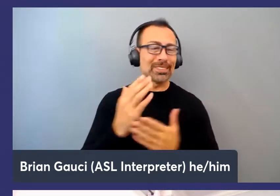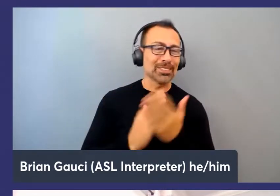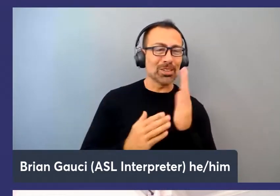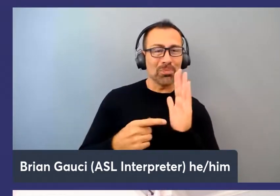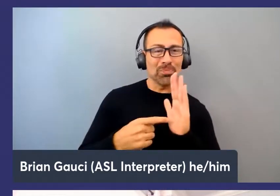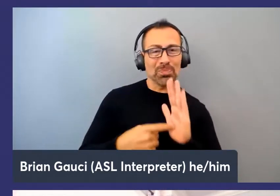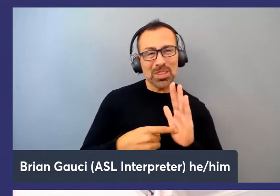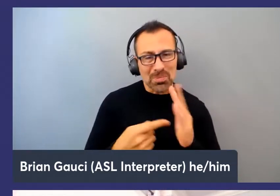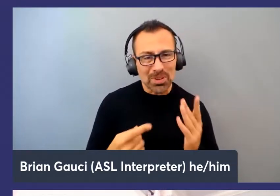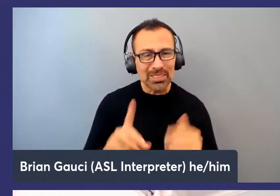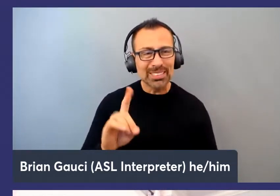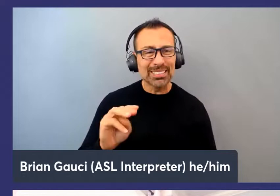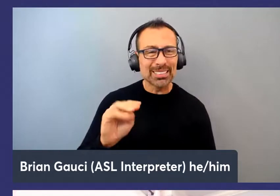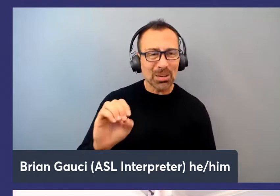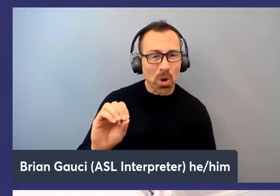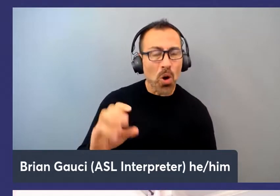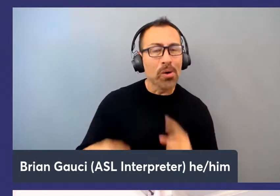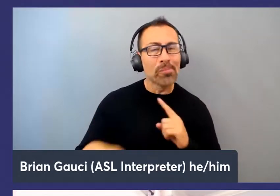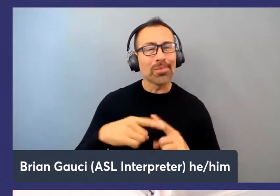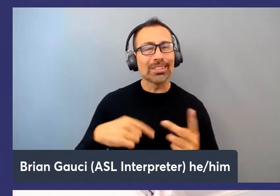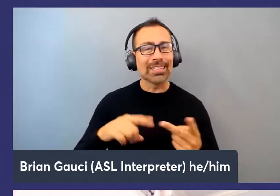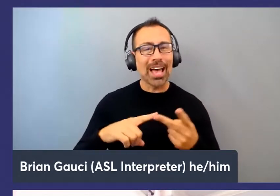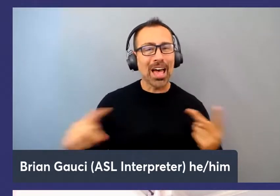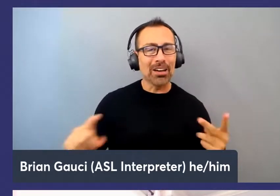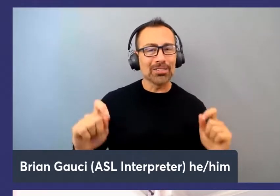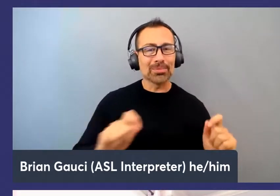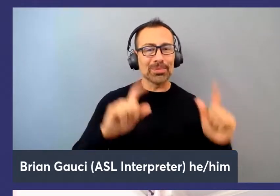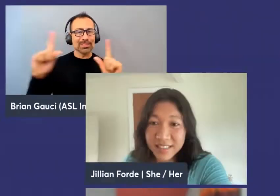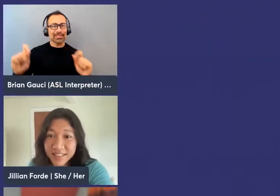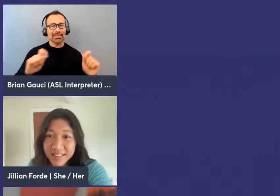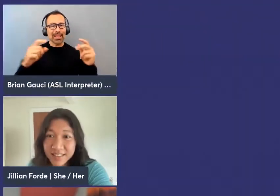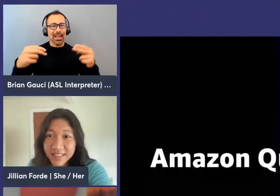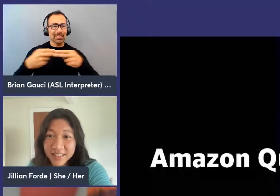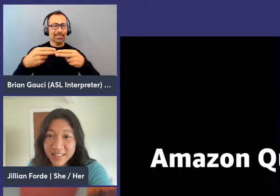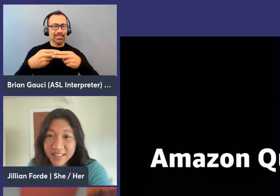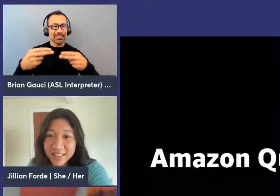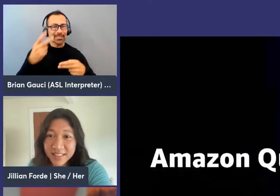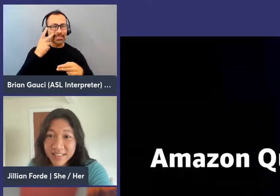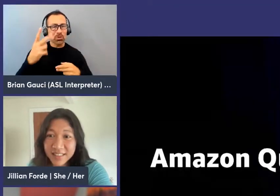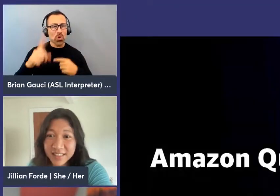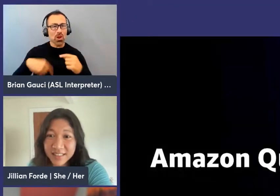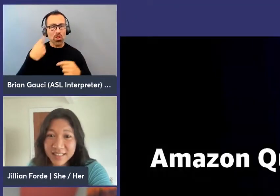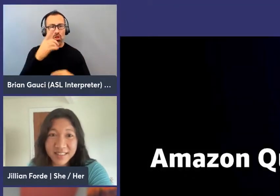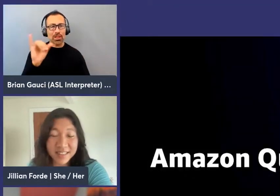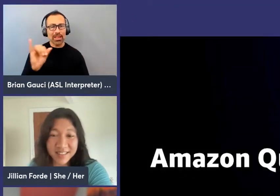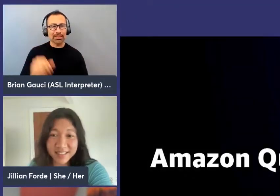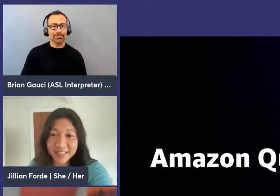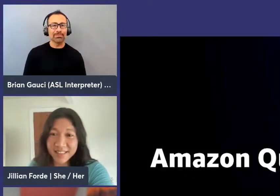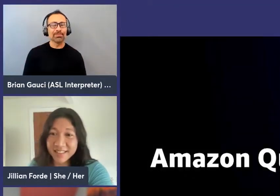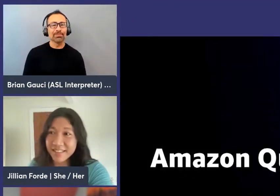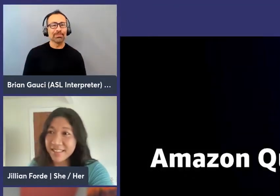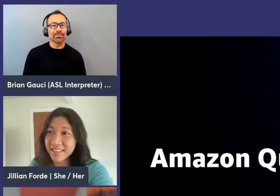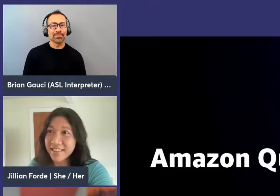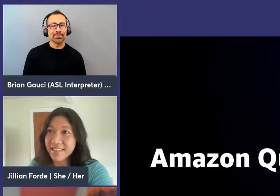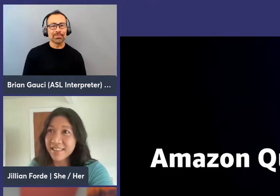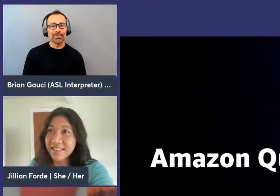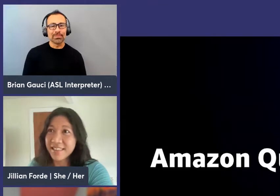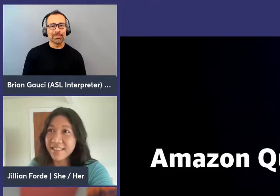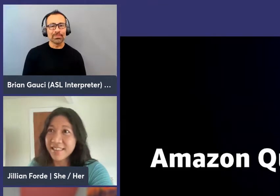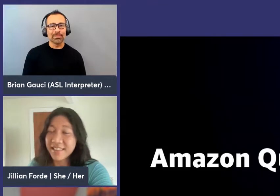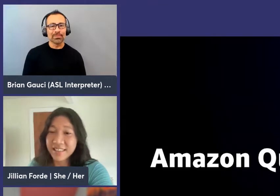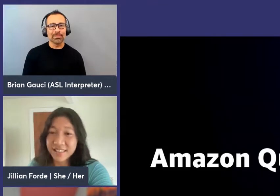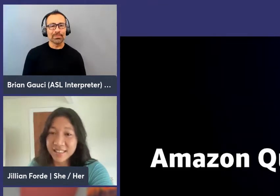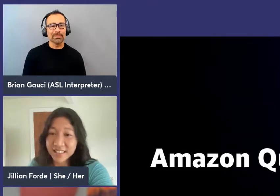I have slides to show you what our QuickSight's dashboards look like. Okay, let's take a look at that.